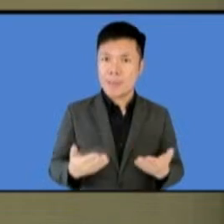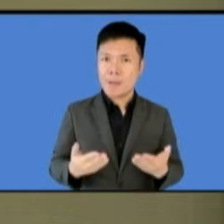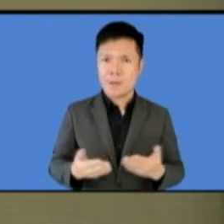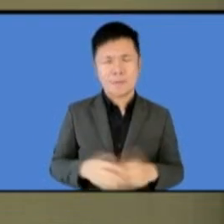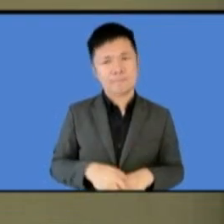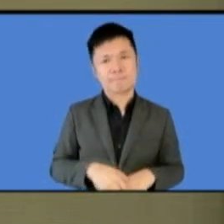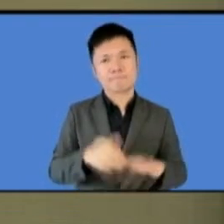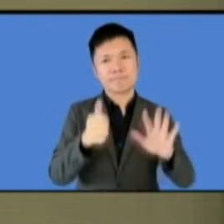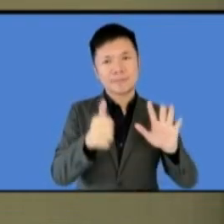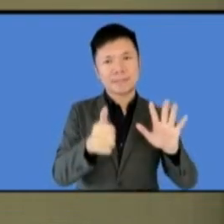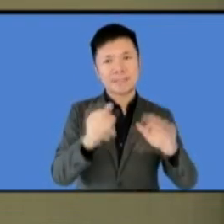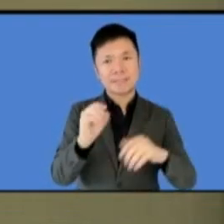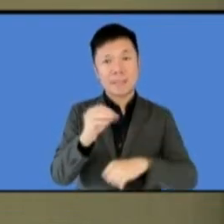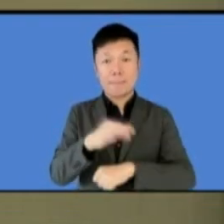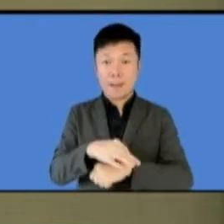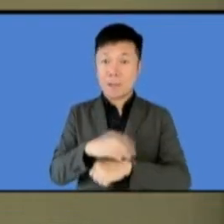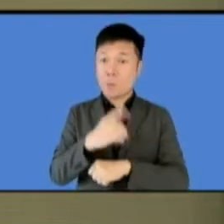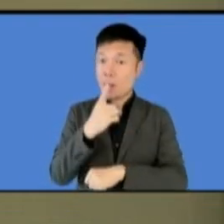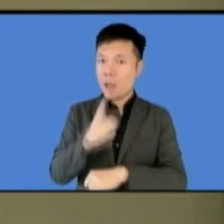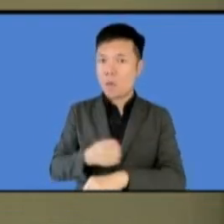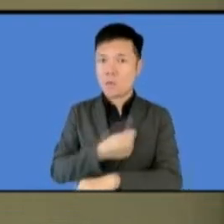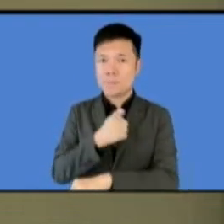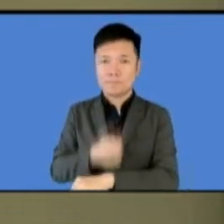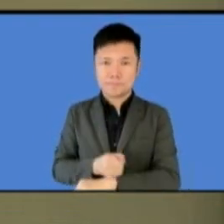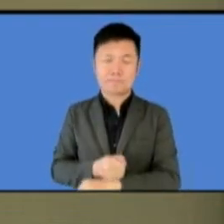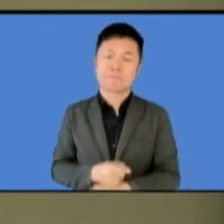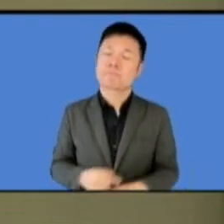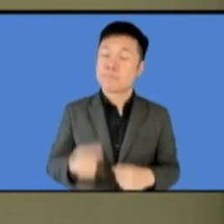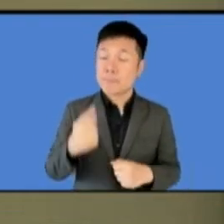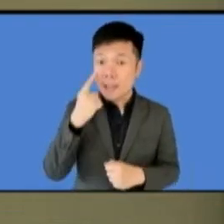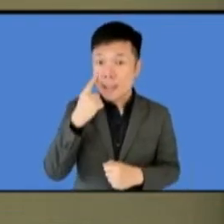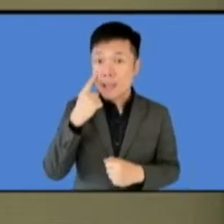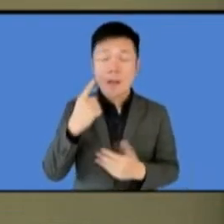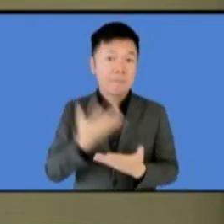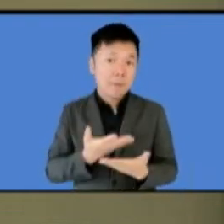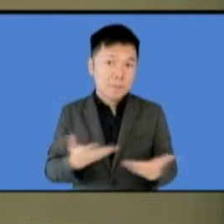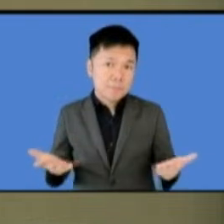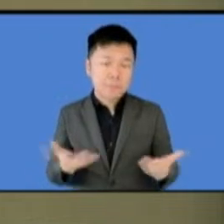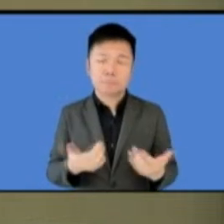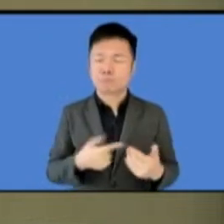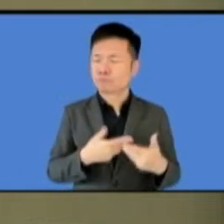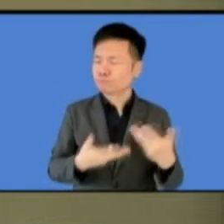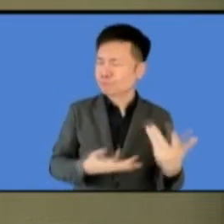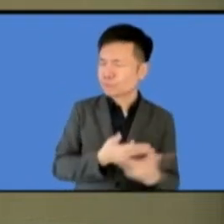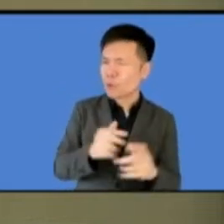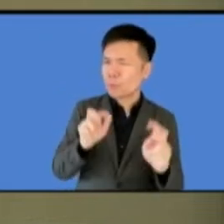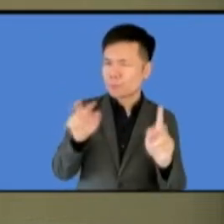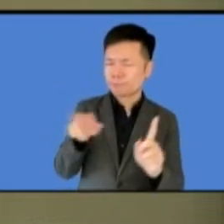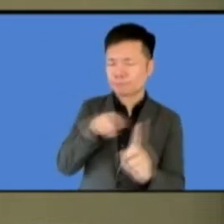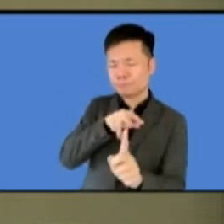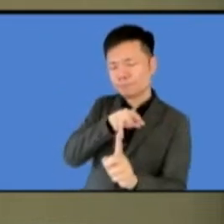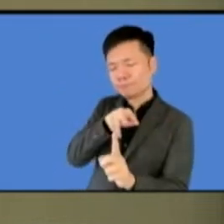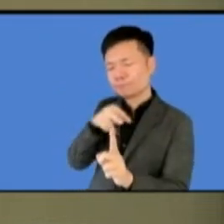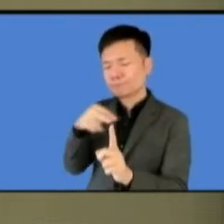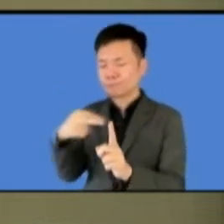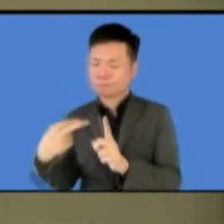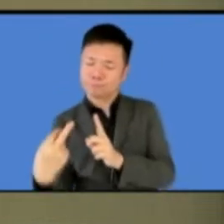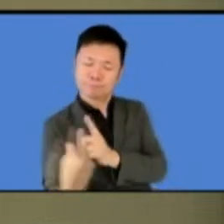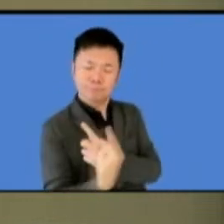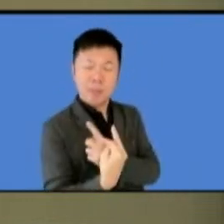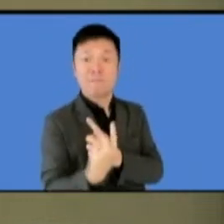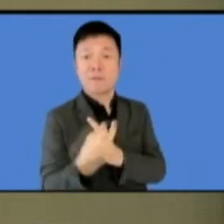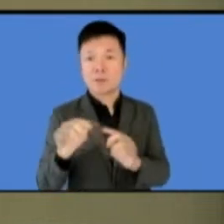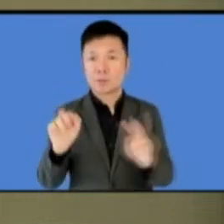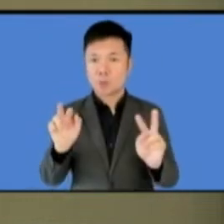60 minutes for the discussion, which will focus on different dimensions on intergenerational relations. I